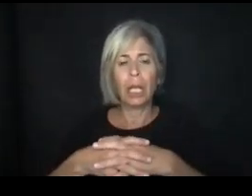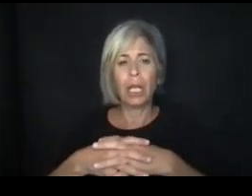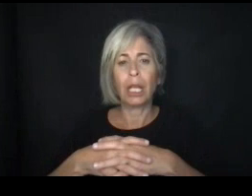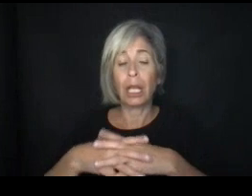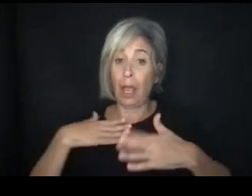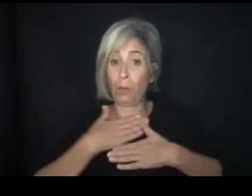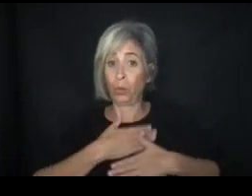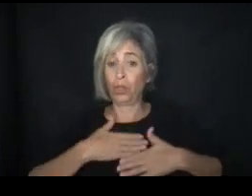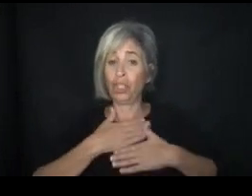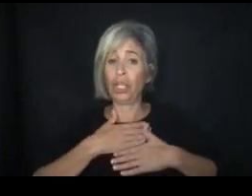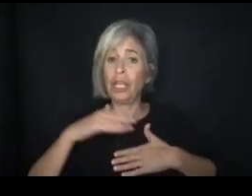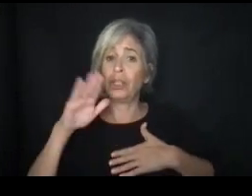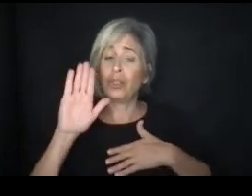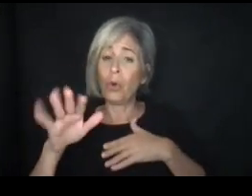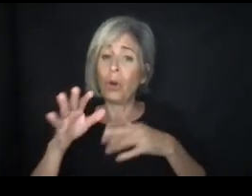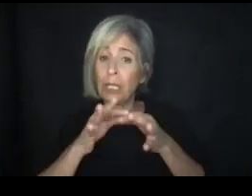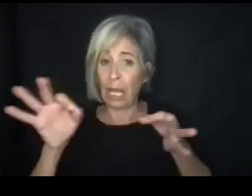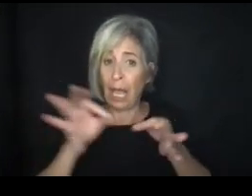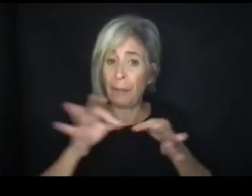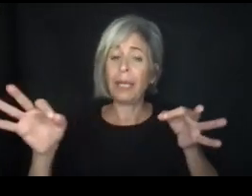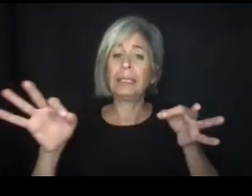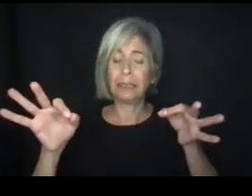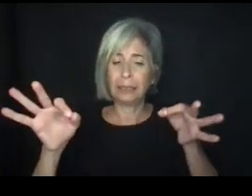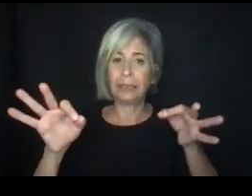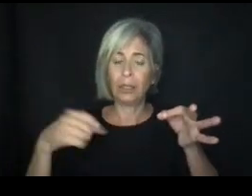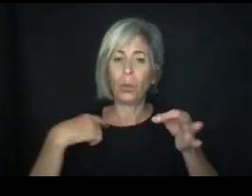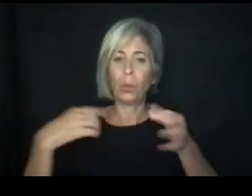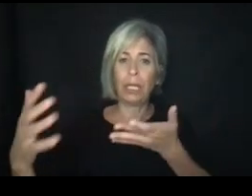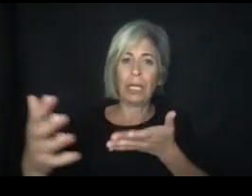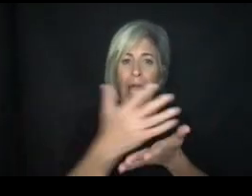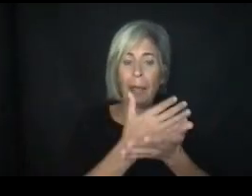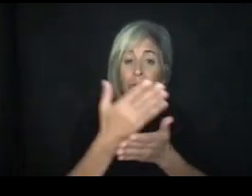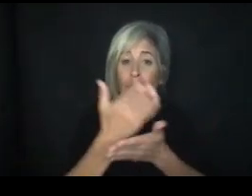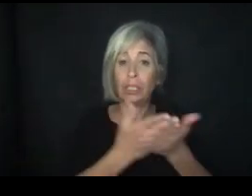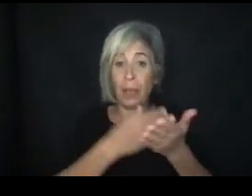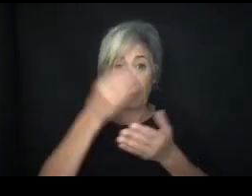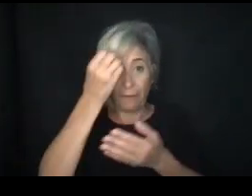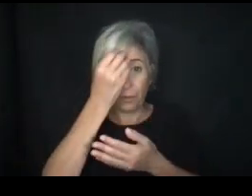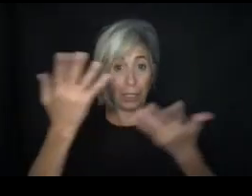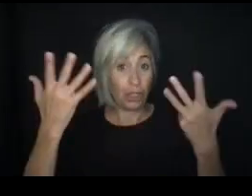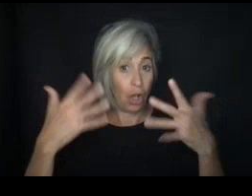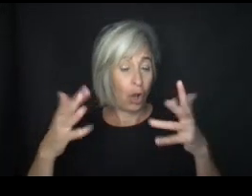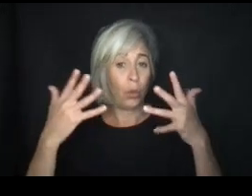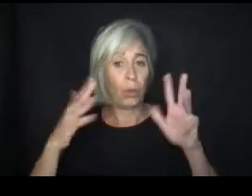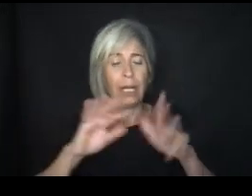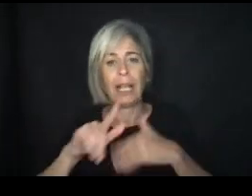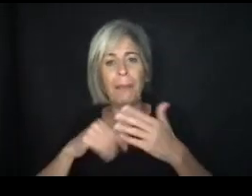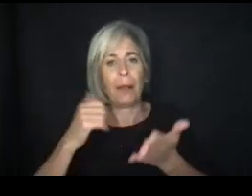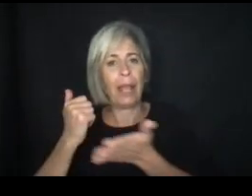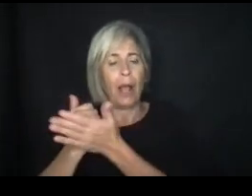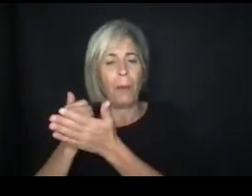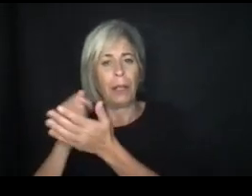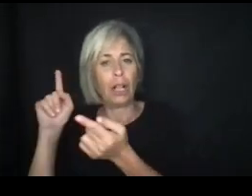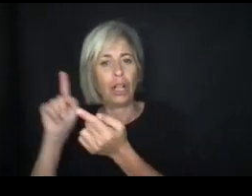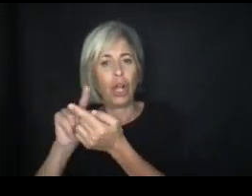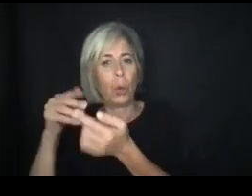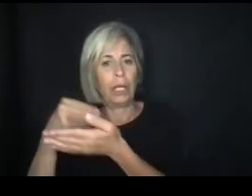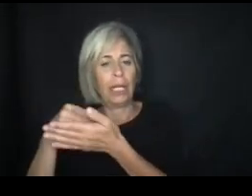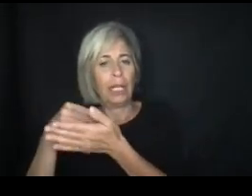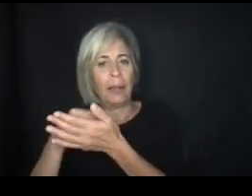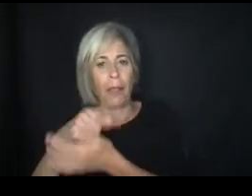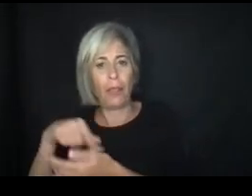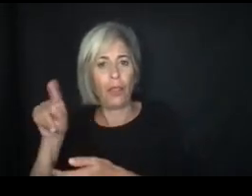appreciate your comments, because we captured some of that information already regarding helping the low income and those that